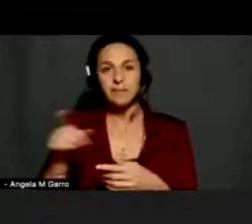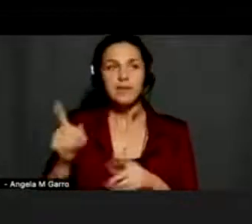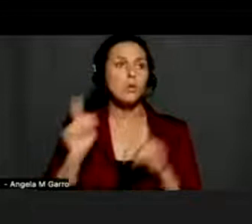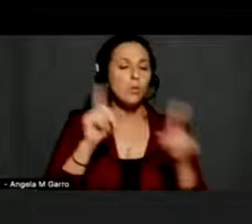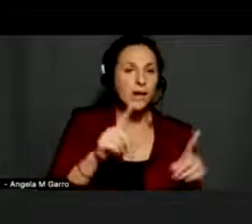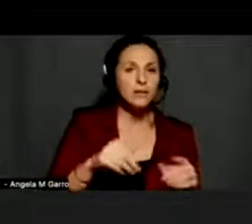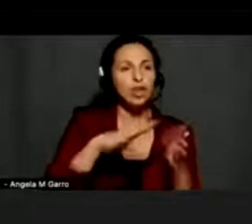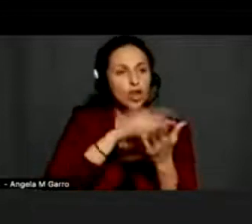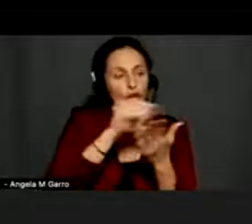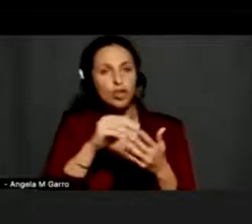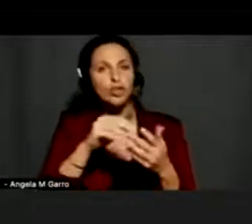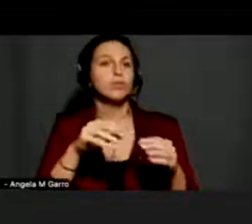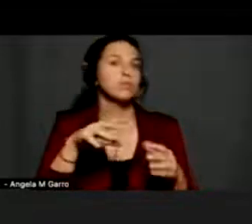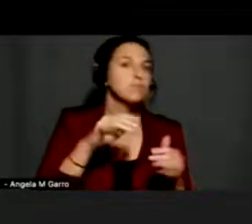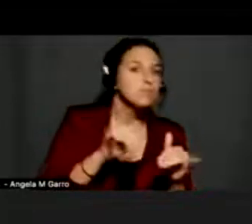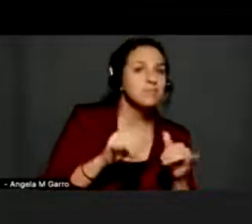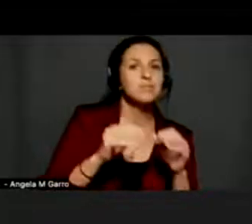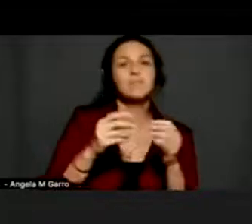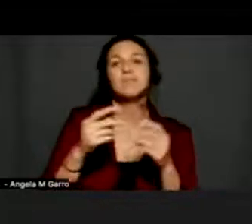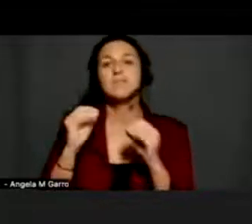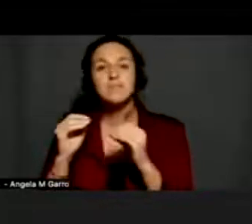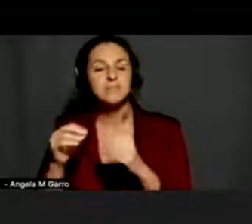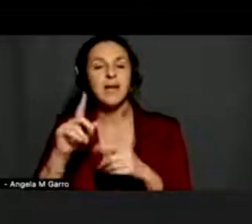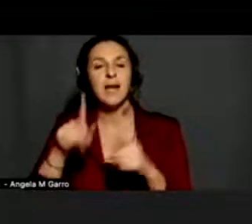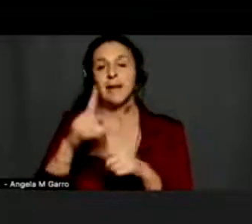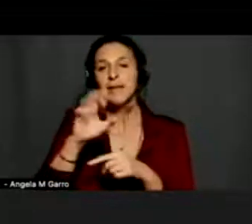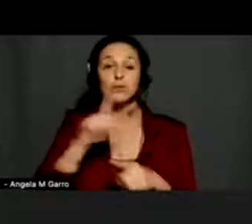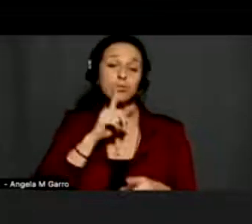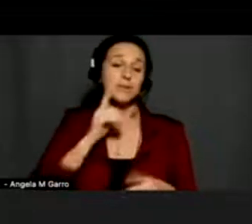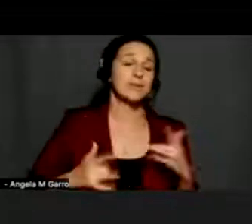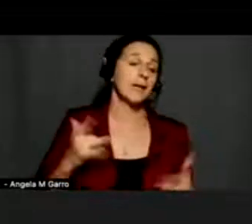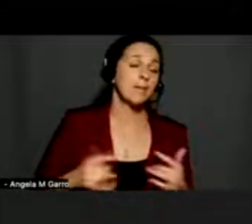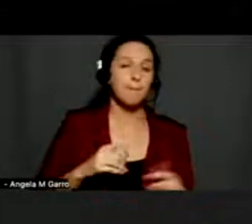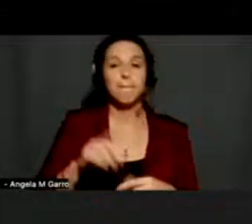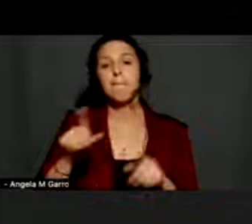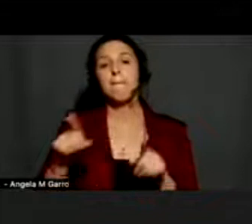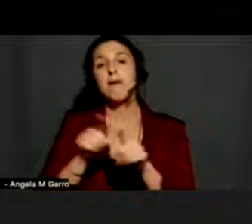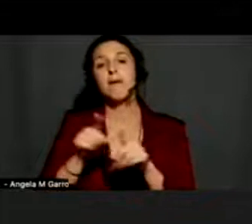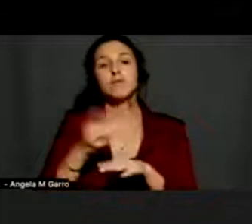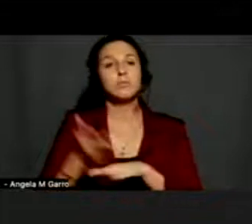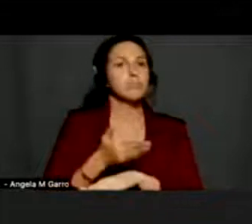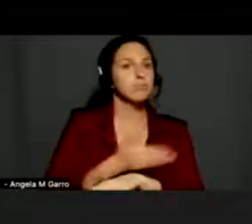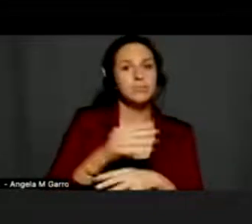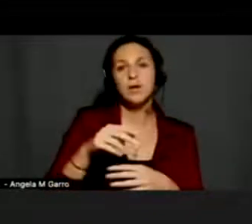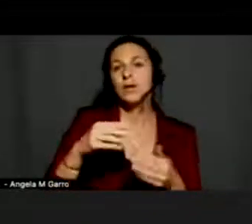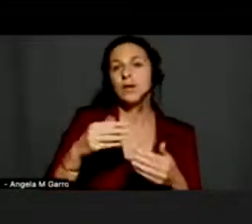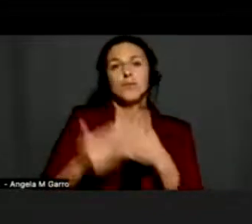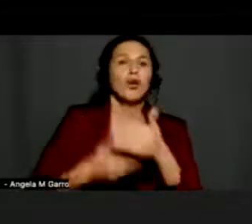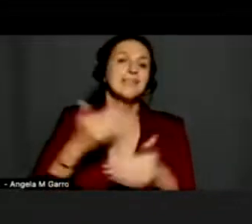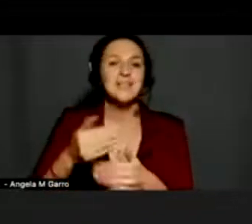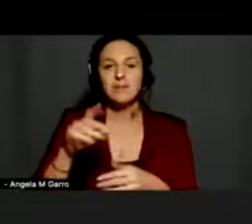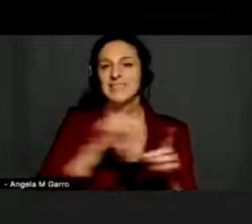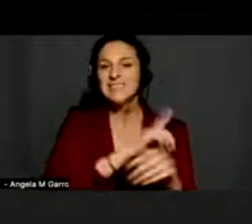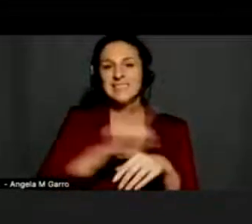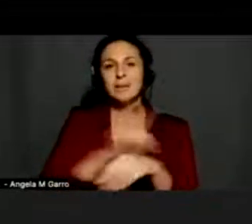and visited some classes. So that's exciting. Also, the progressive discipline matrix that has